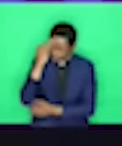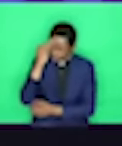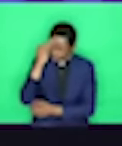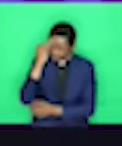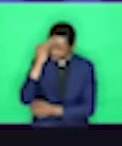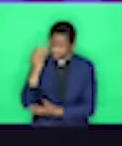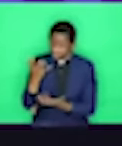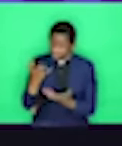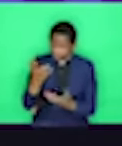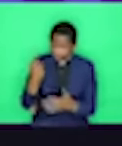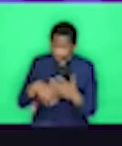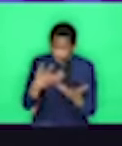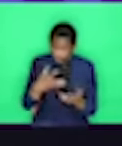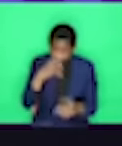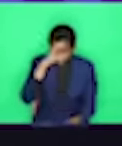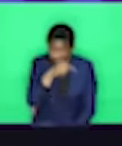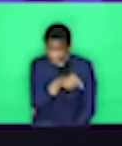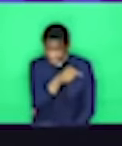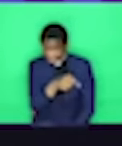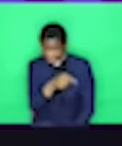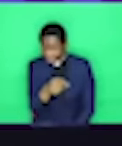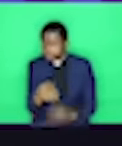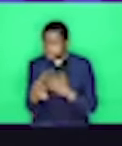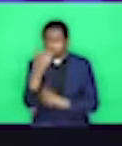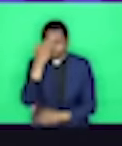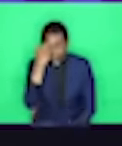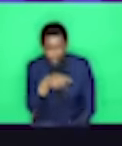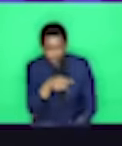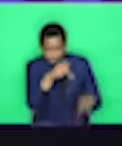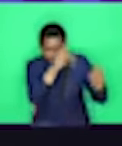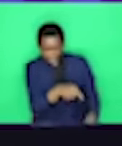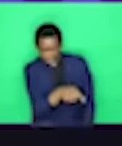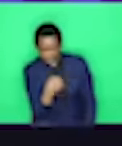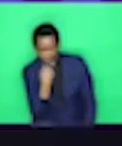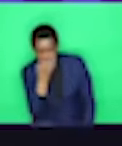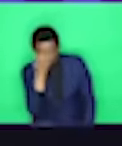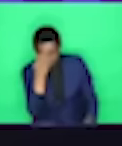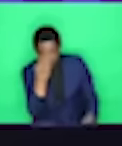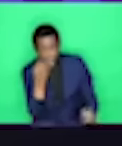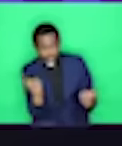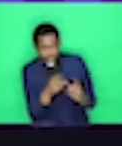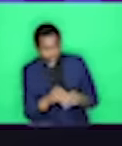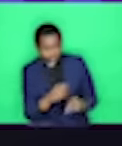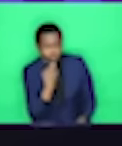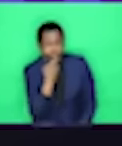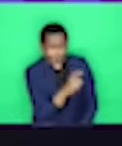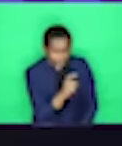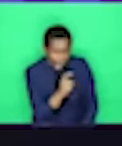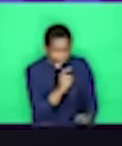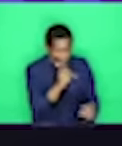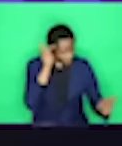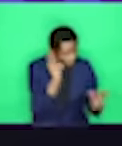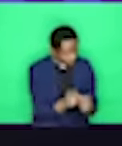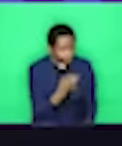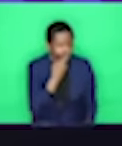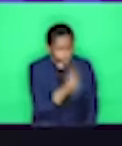what he wanted from man, and he knew who man is, so he gave clear instructions as to what he should do and not